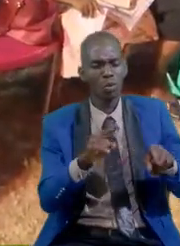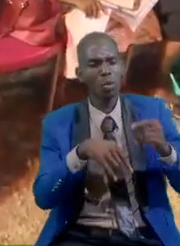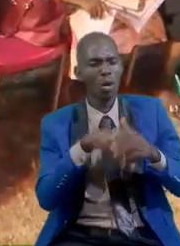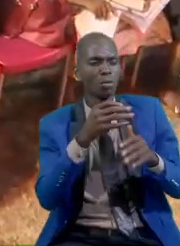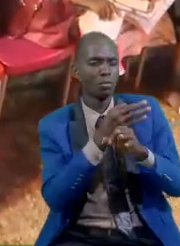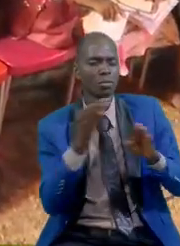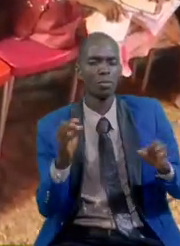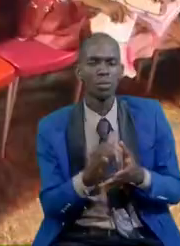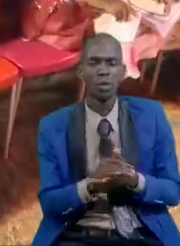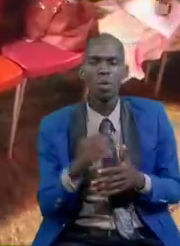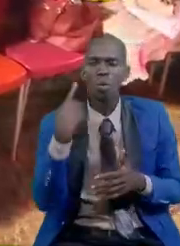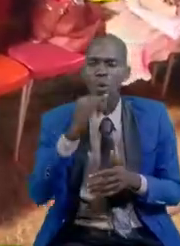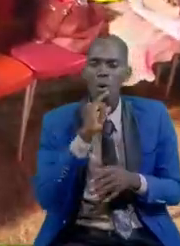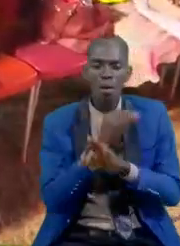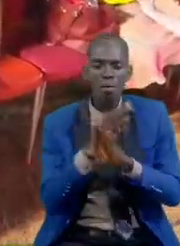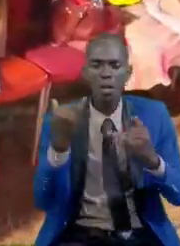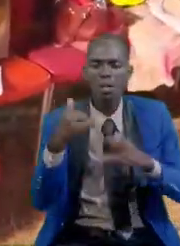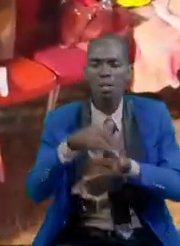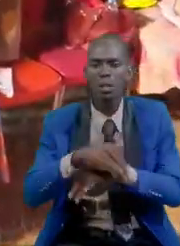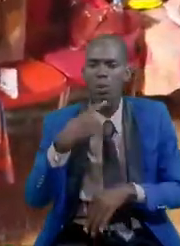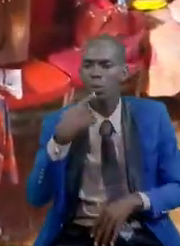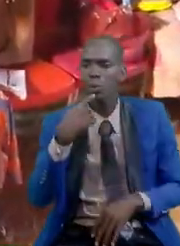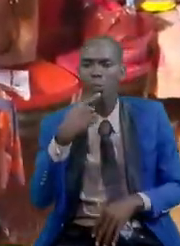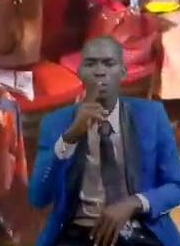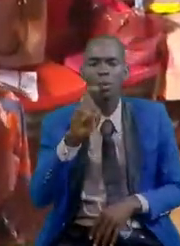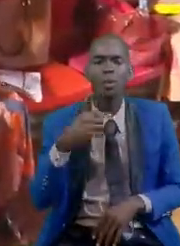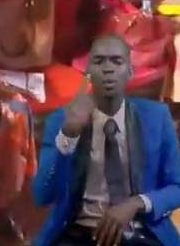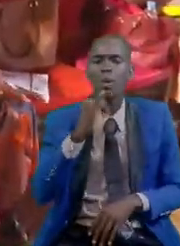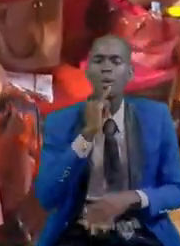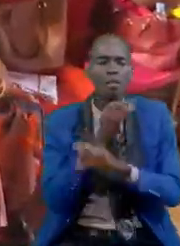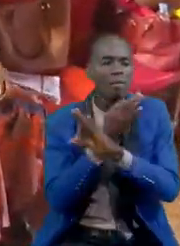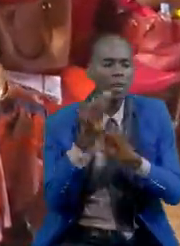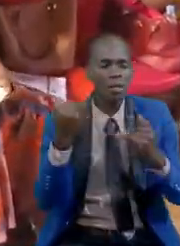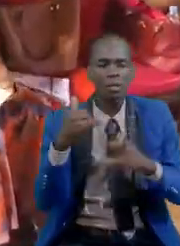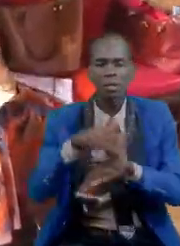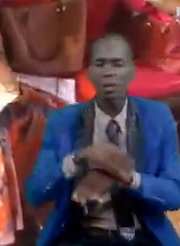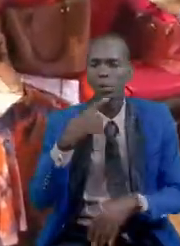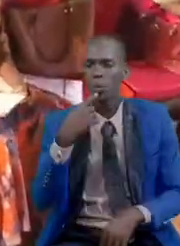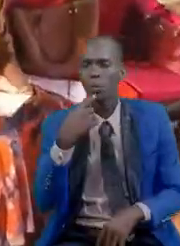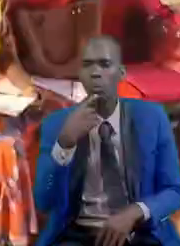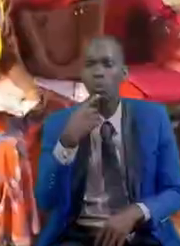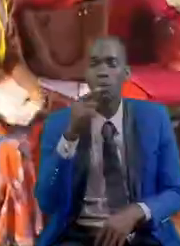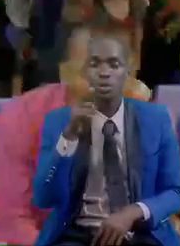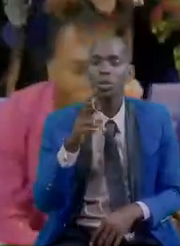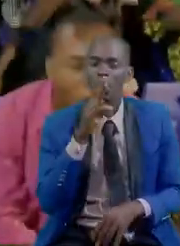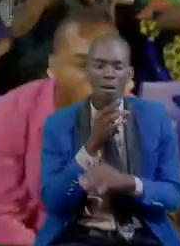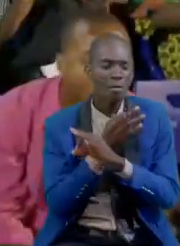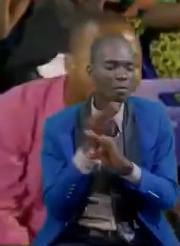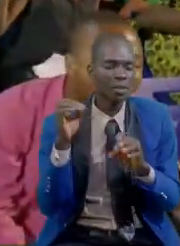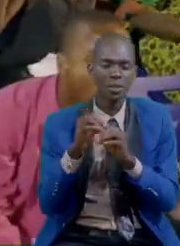Yeah. Who is free tonight? I said, who is free tonight? You're free in Jesus'